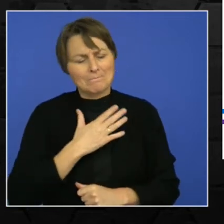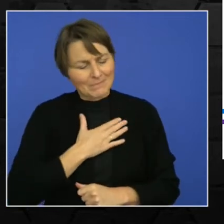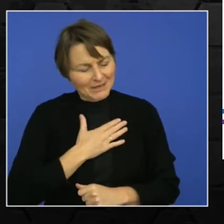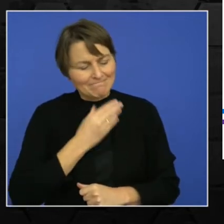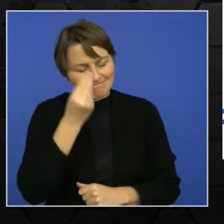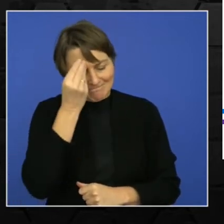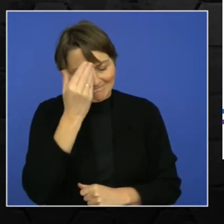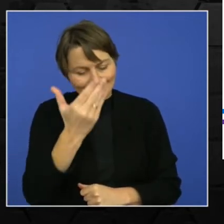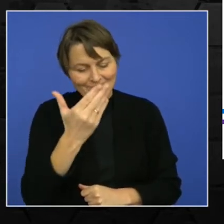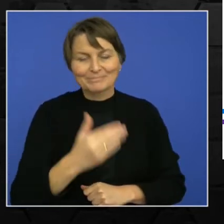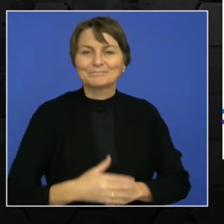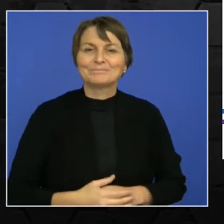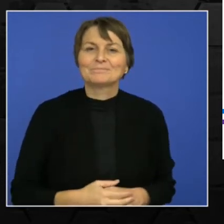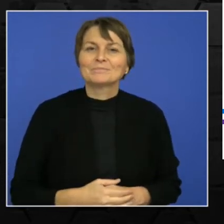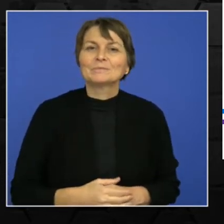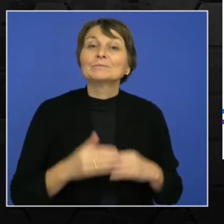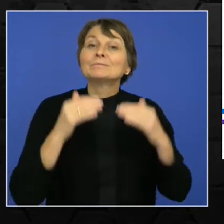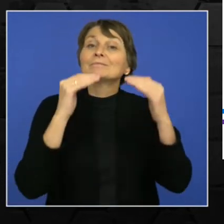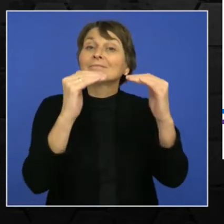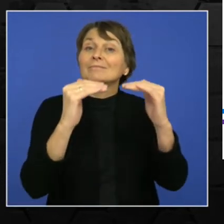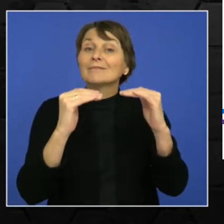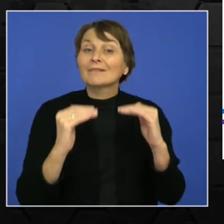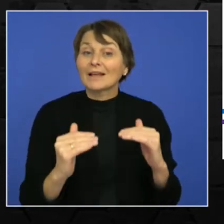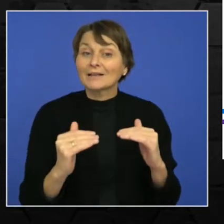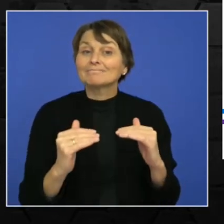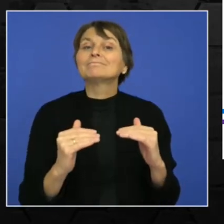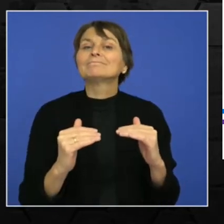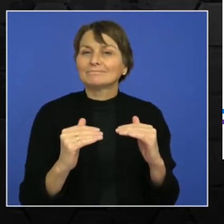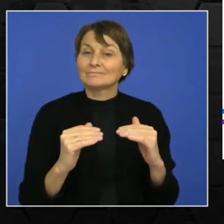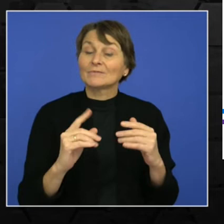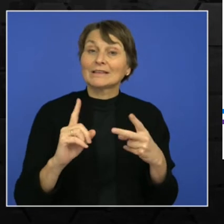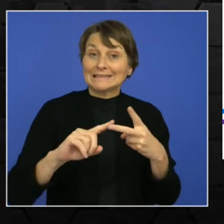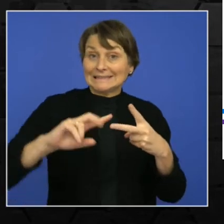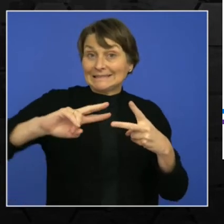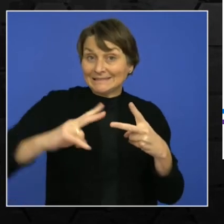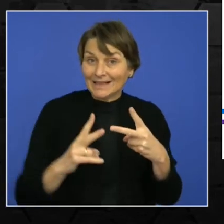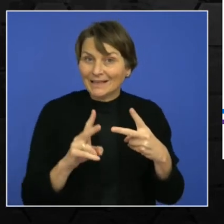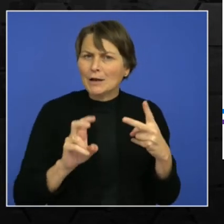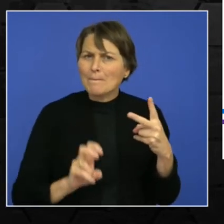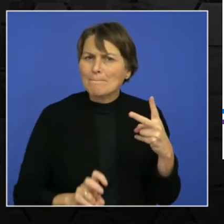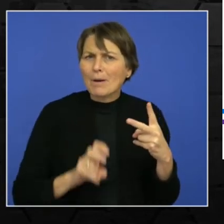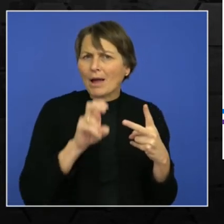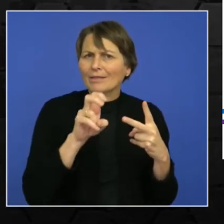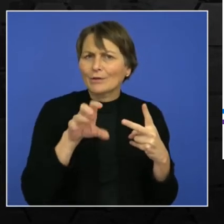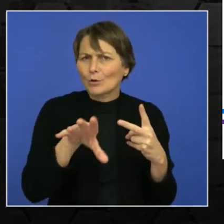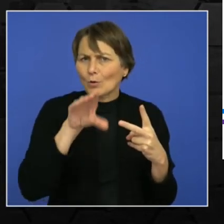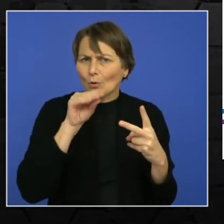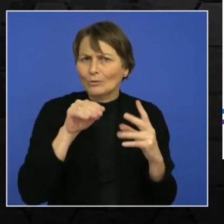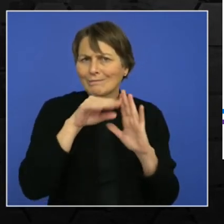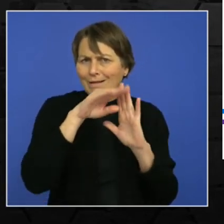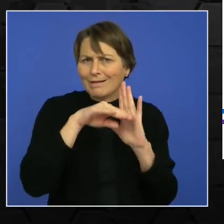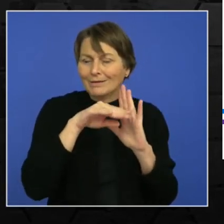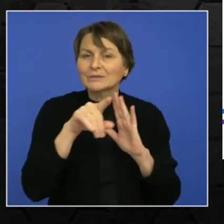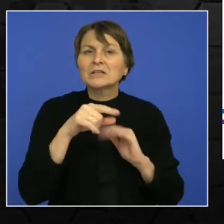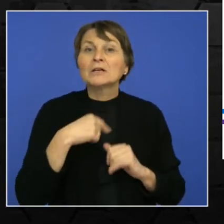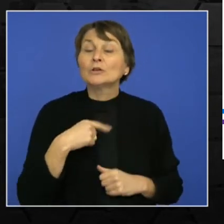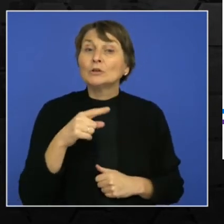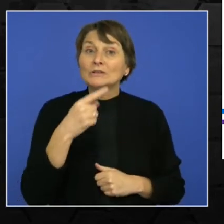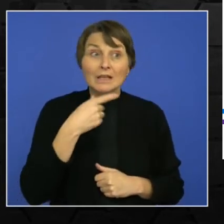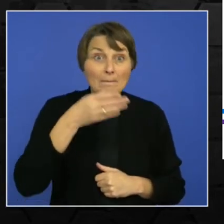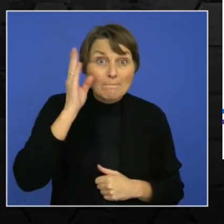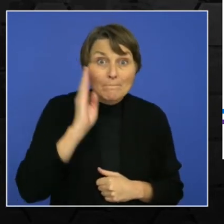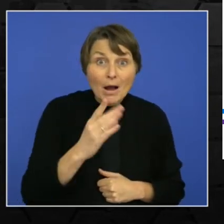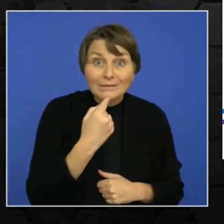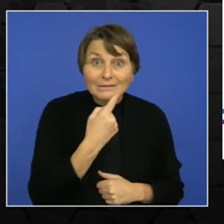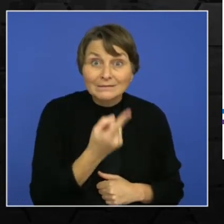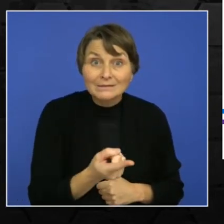then after you've learned C++, then move on to Python. No one is saying that you shouldn't start learning Python. I'm just saying